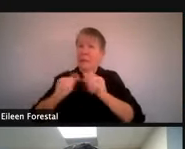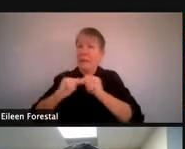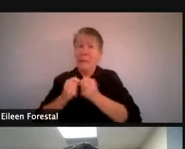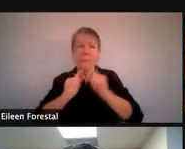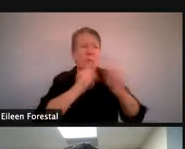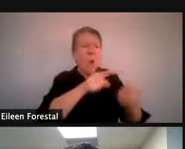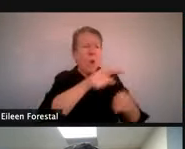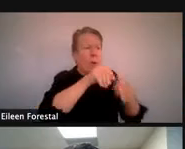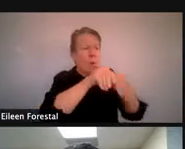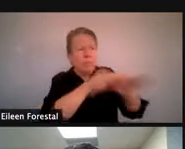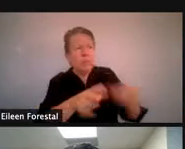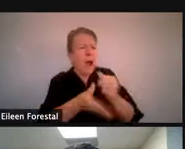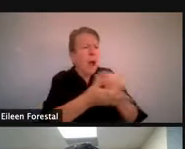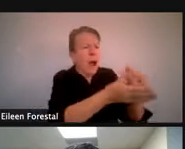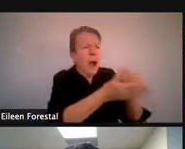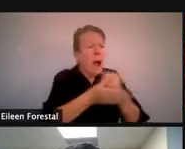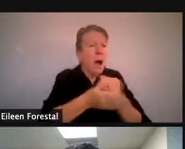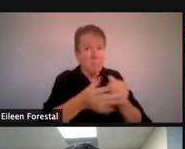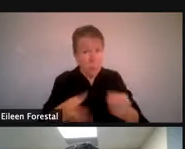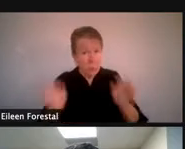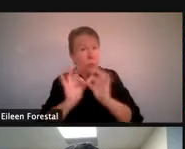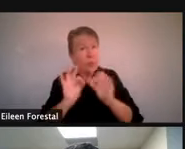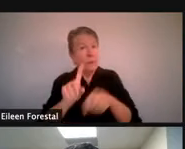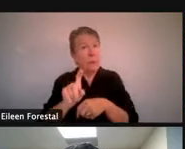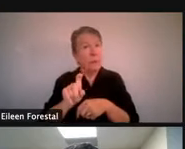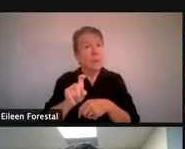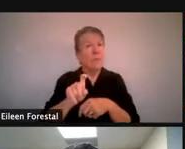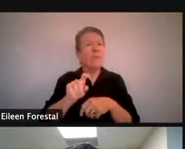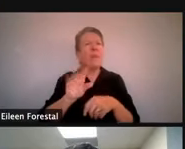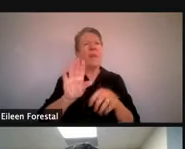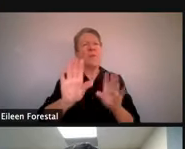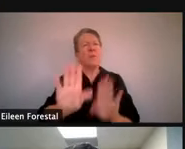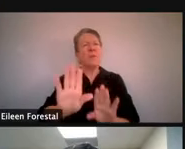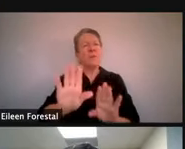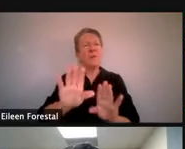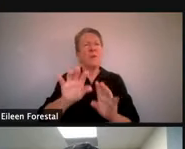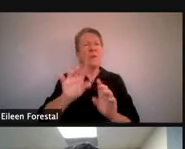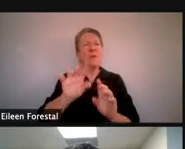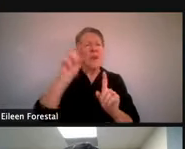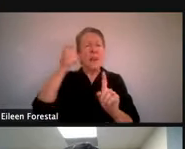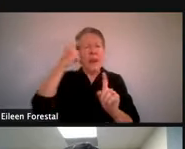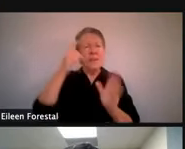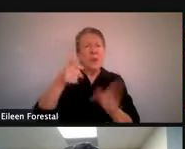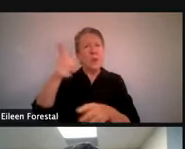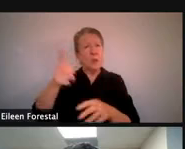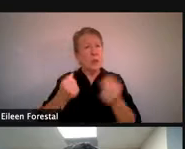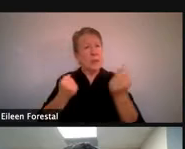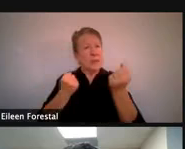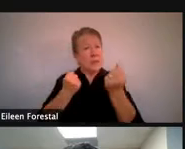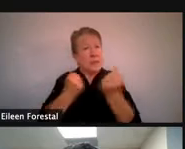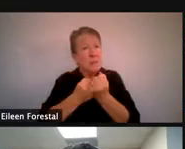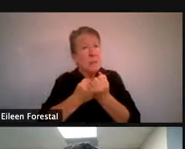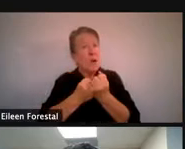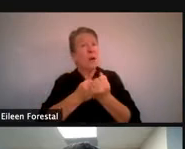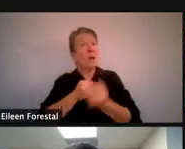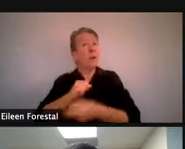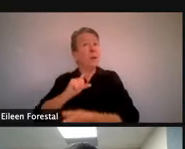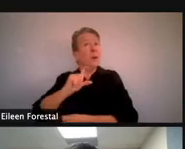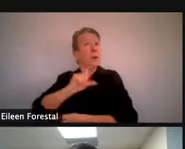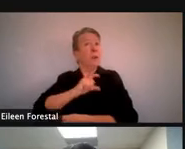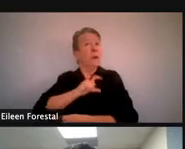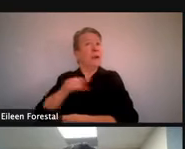top screen that we're looking at. Governor, do you support barring police officers from polling places unless they're